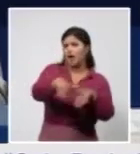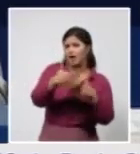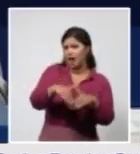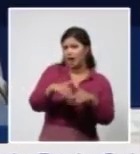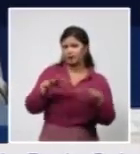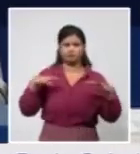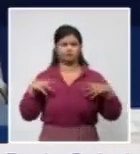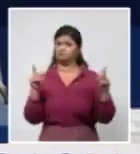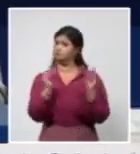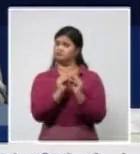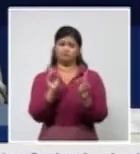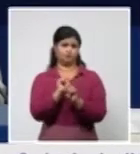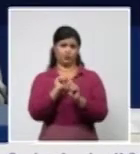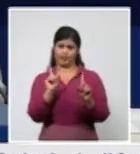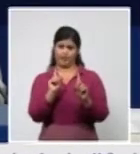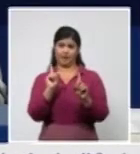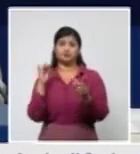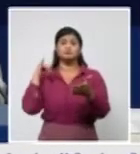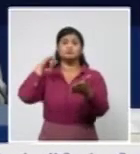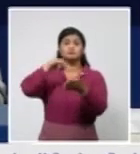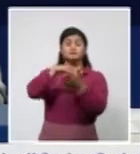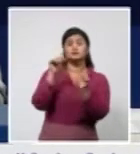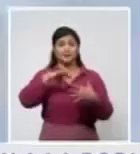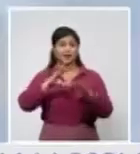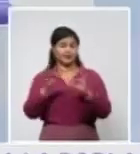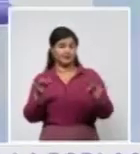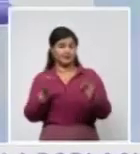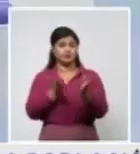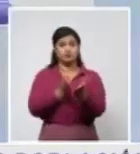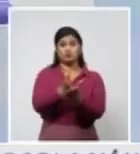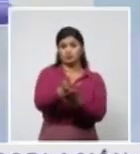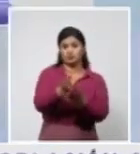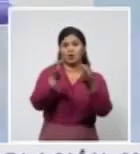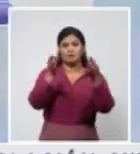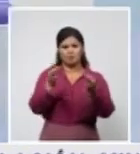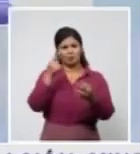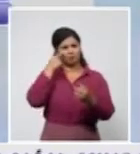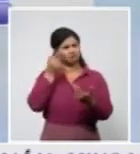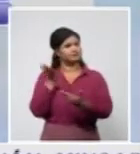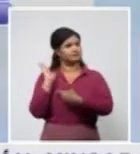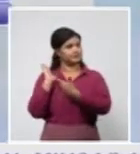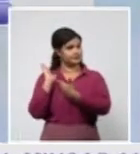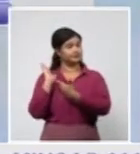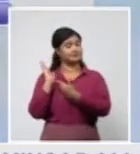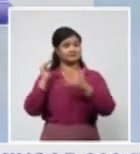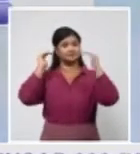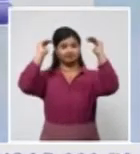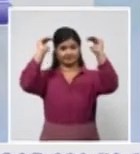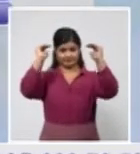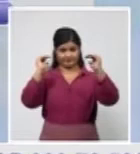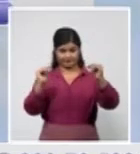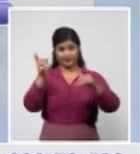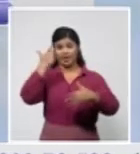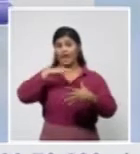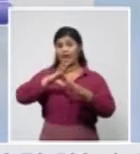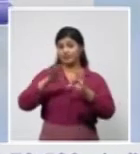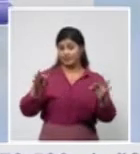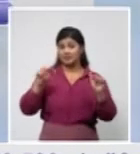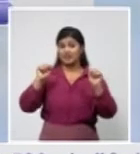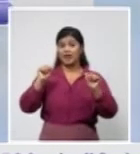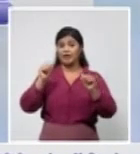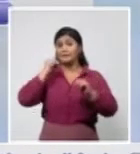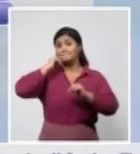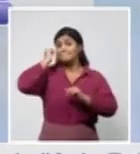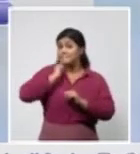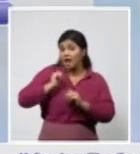the PCR test is also administered. Regarding the situation in different municipalities and the confirmed